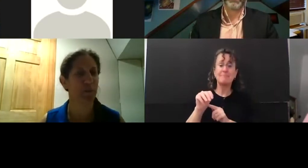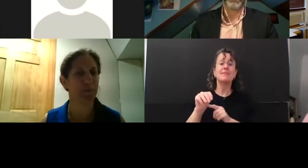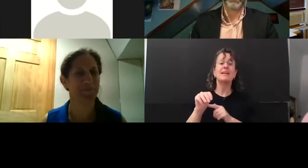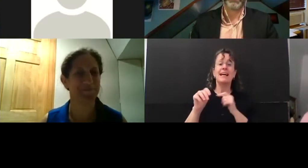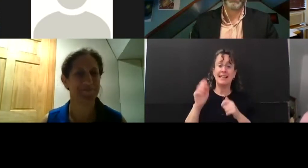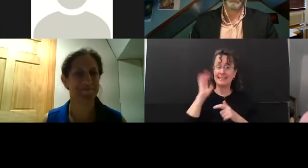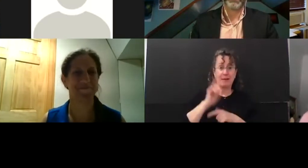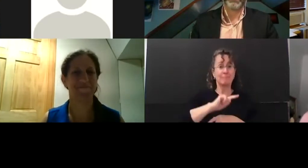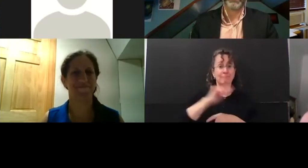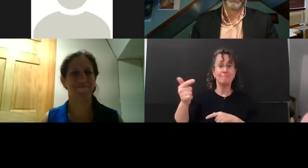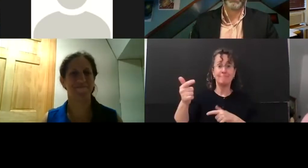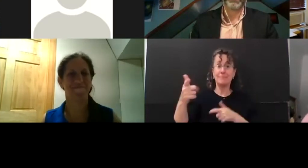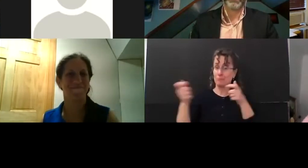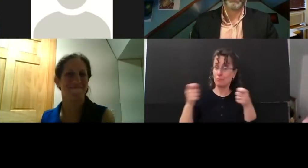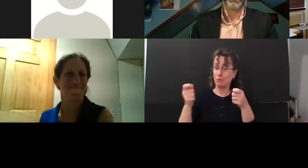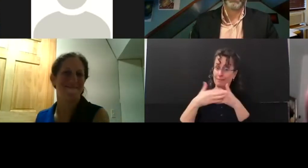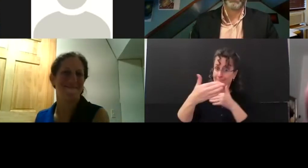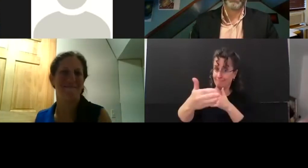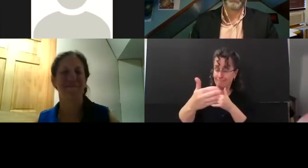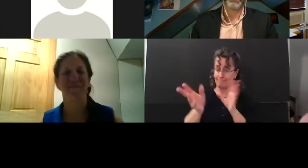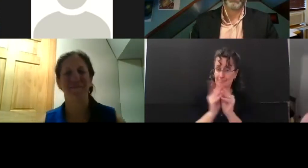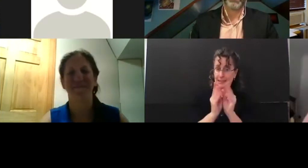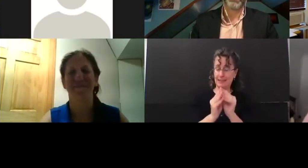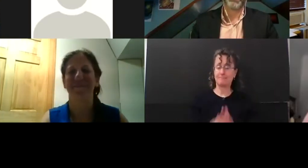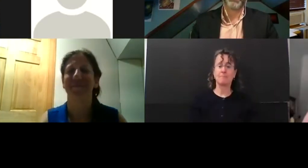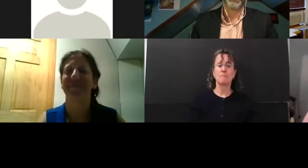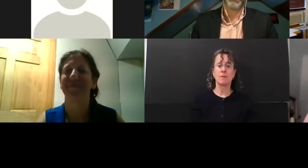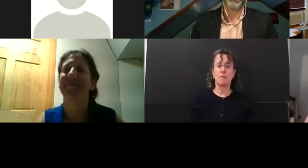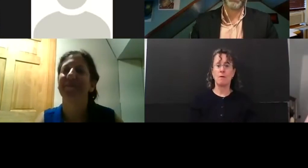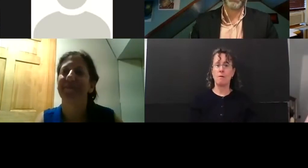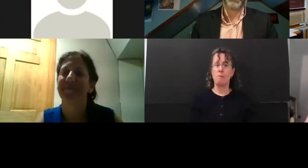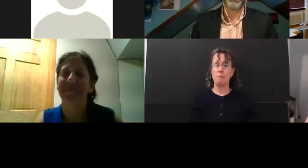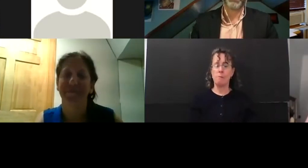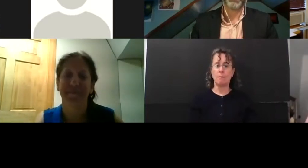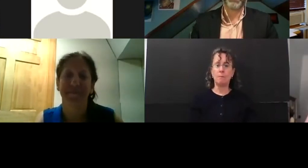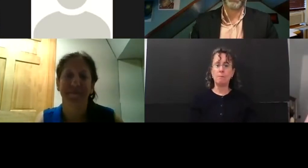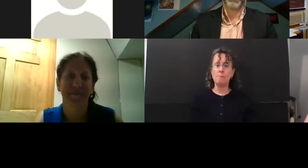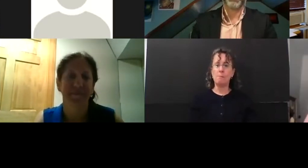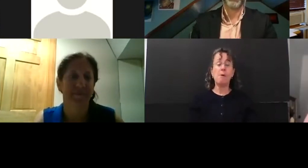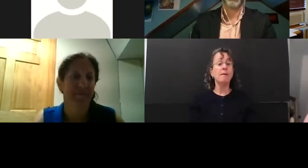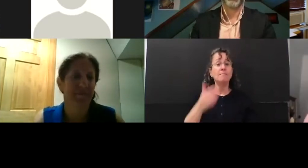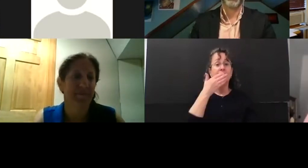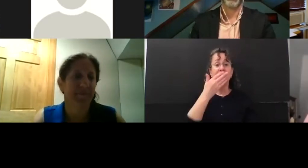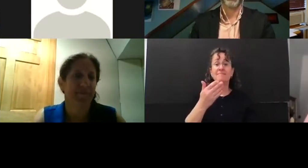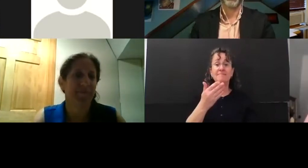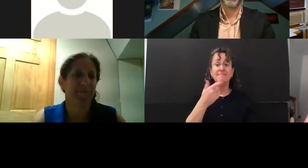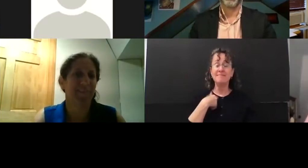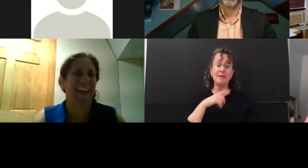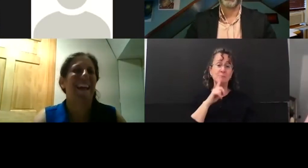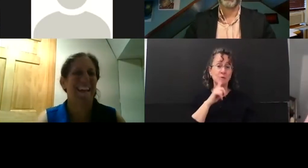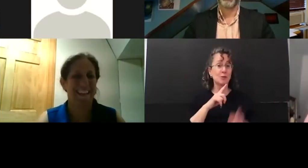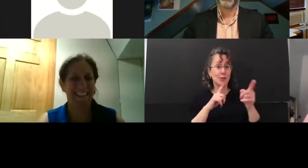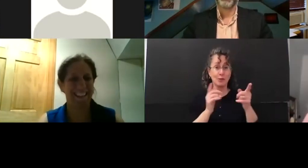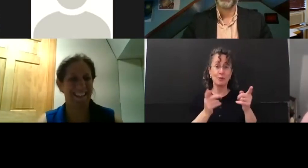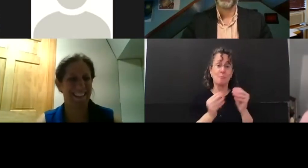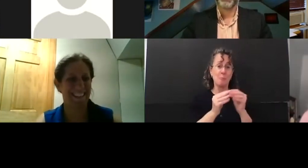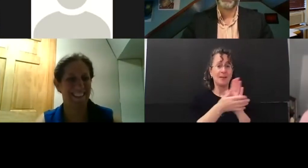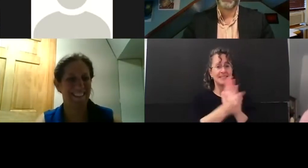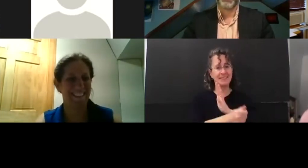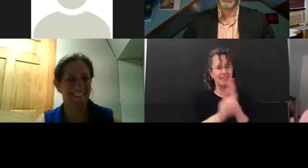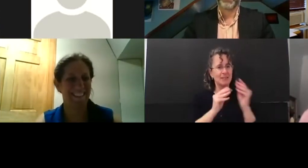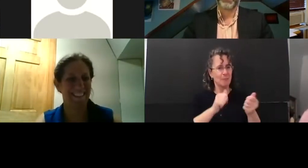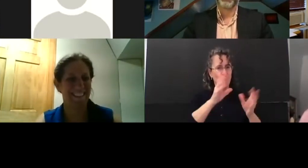to you. Thank you, Hillary. I'm sure I won't run this as smoothly as you will. Welcome